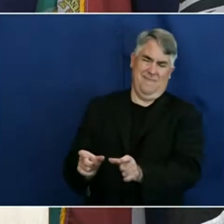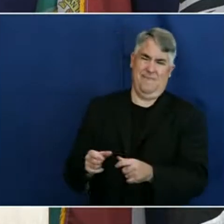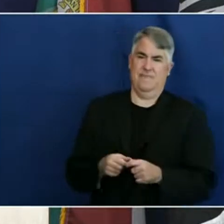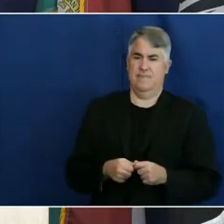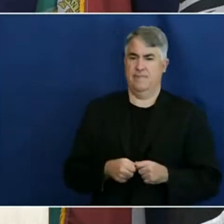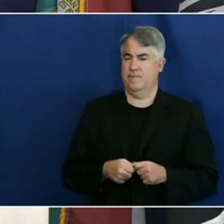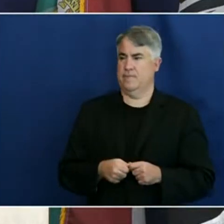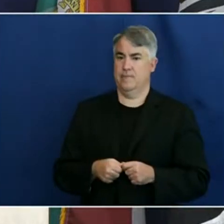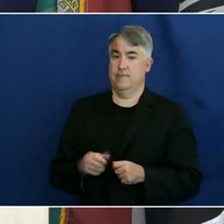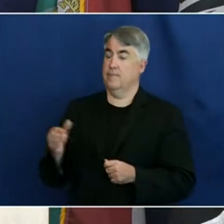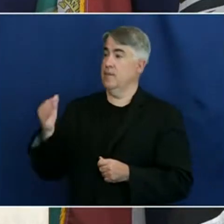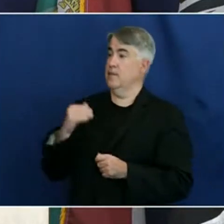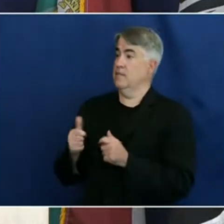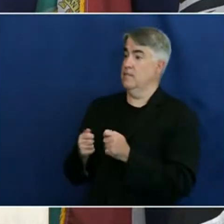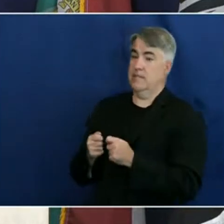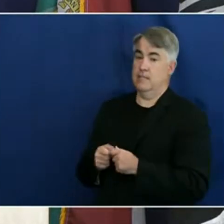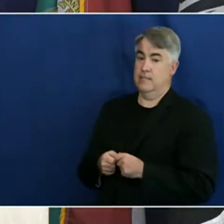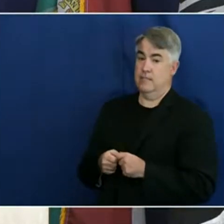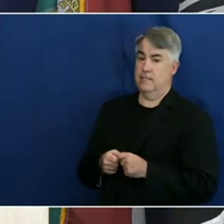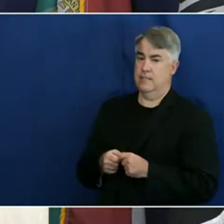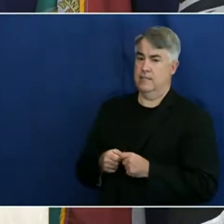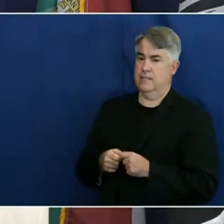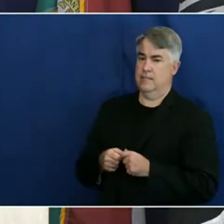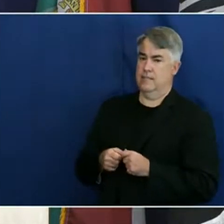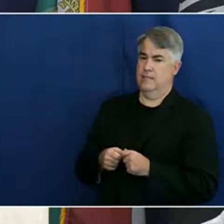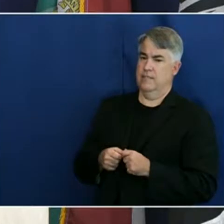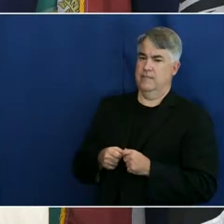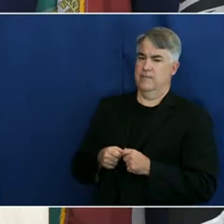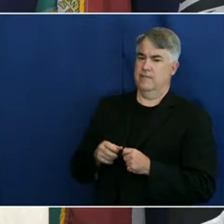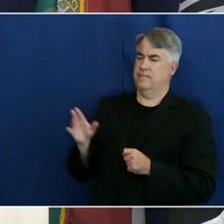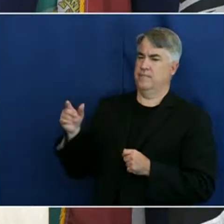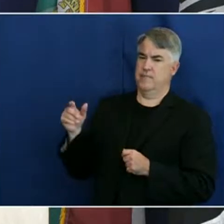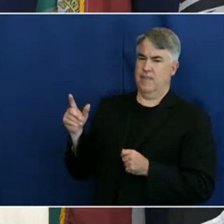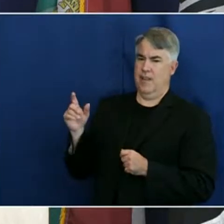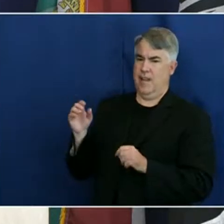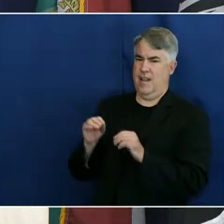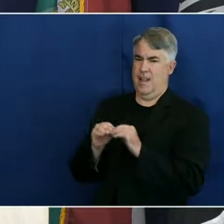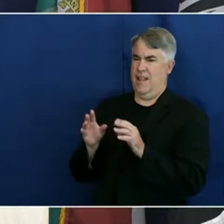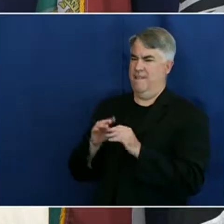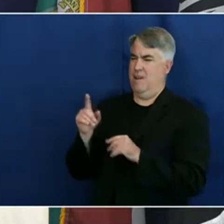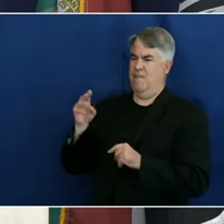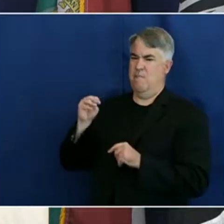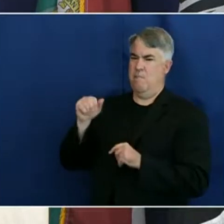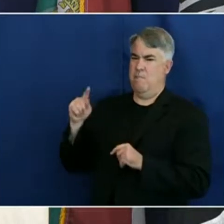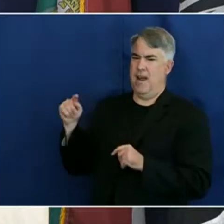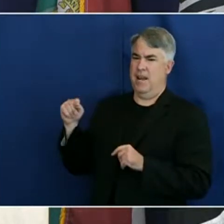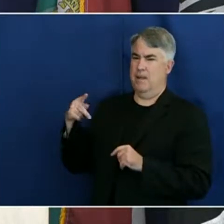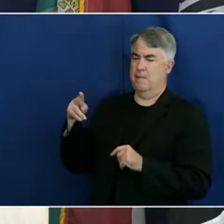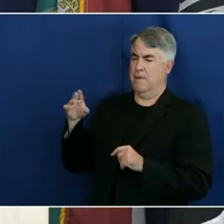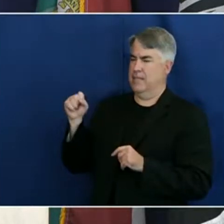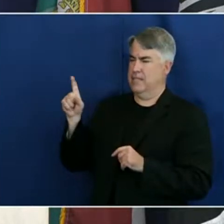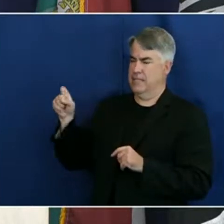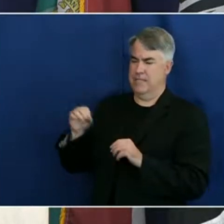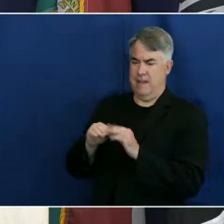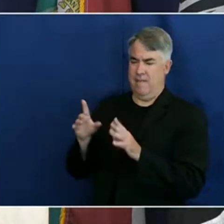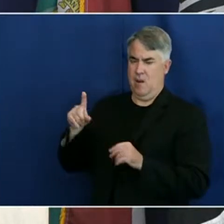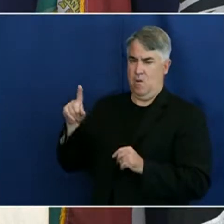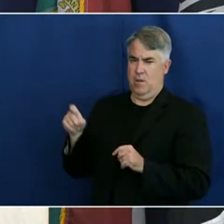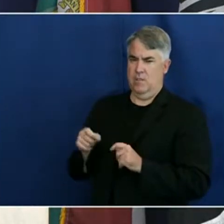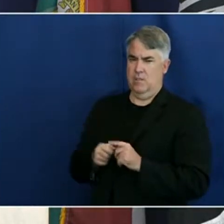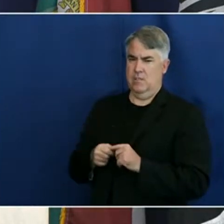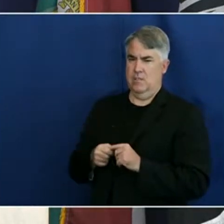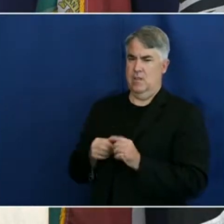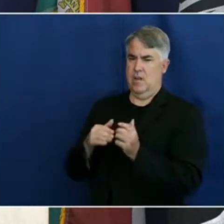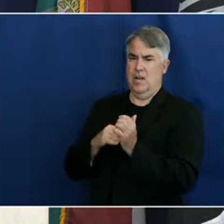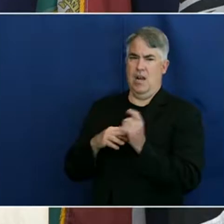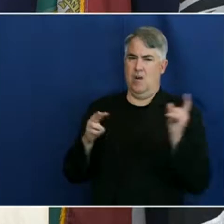This next text question is a clarification question from Matt Hoffman with KPBS. He wants to ask, did Dr. Wooten just say